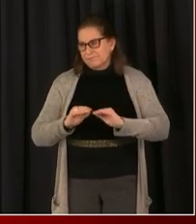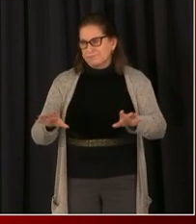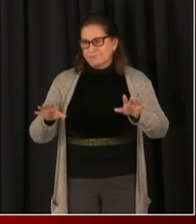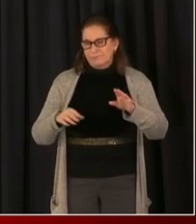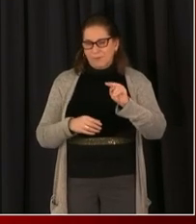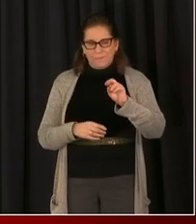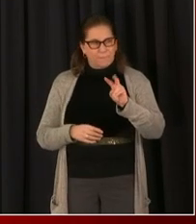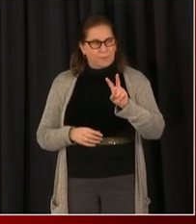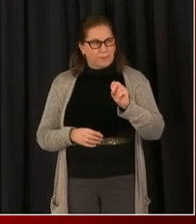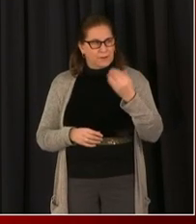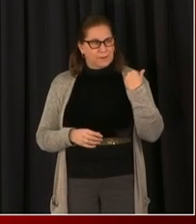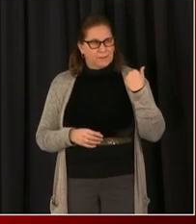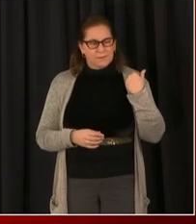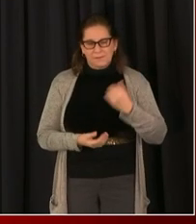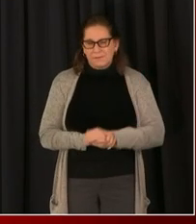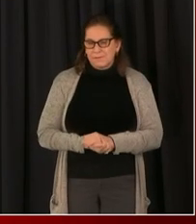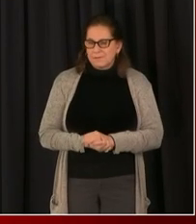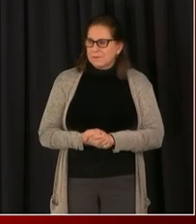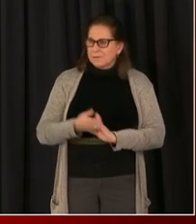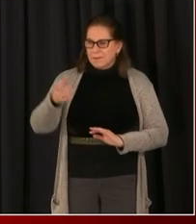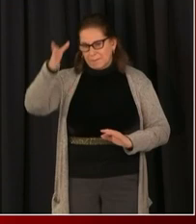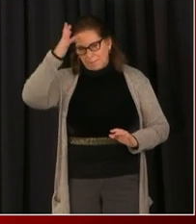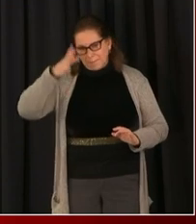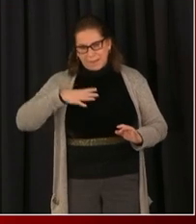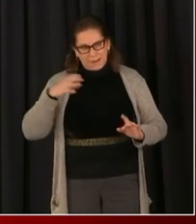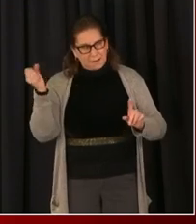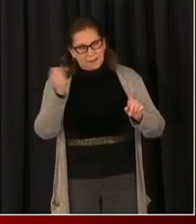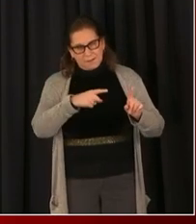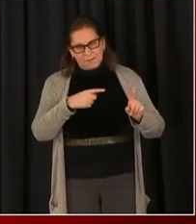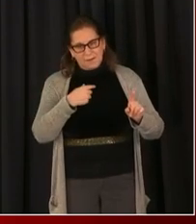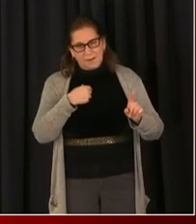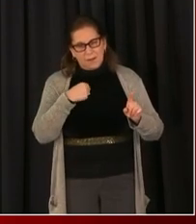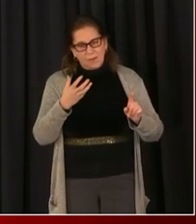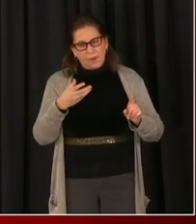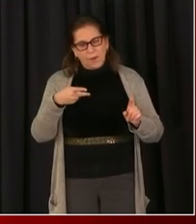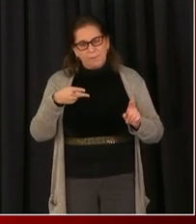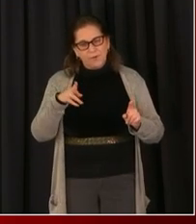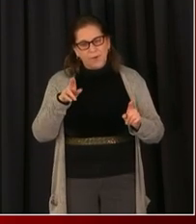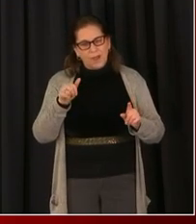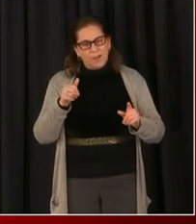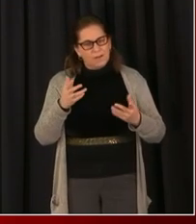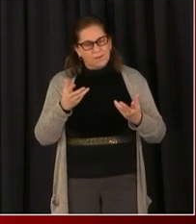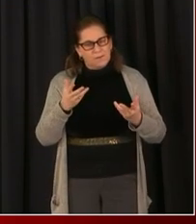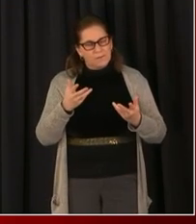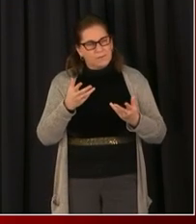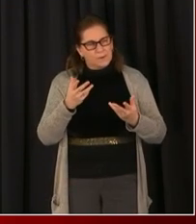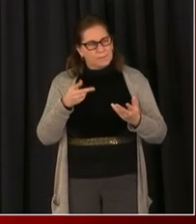first off, tell us a little bit about what a PUA worker is as opposed to